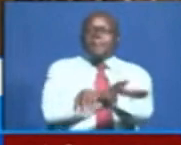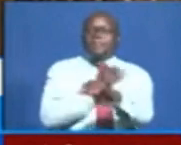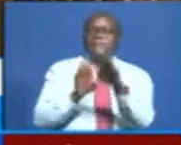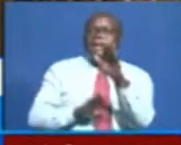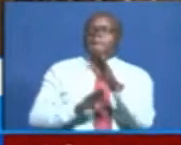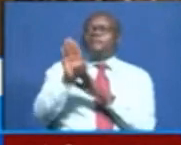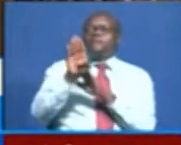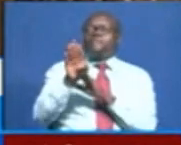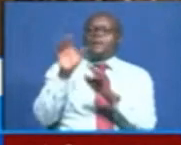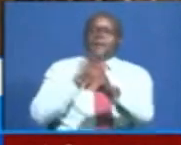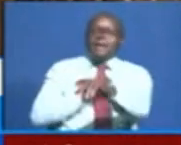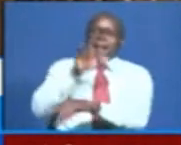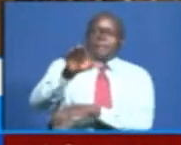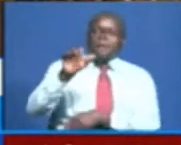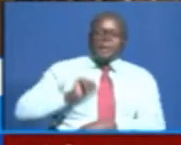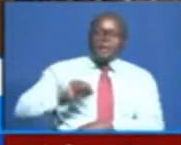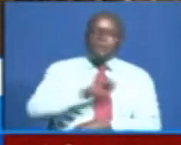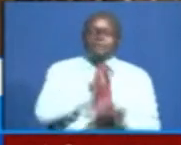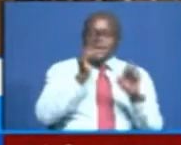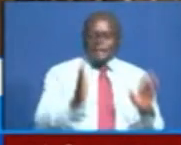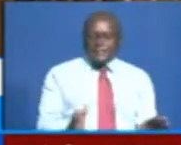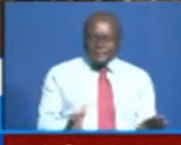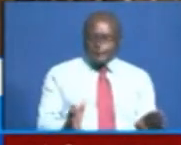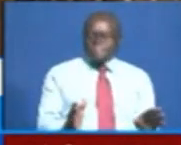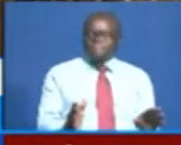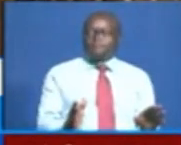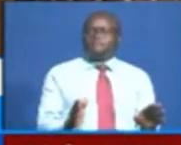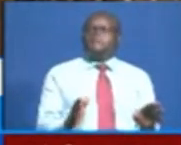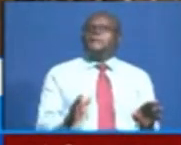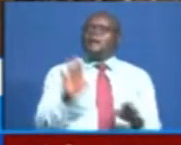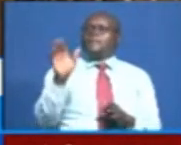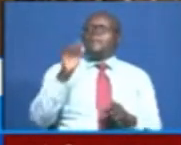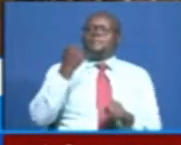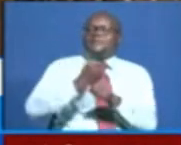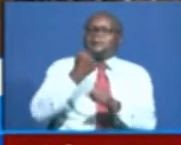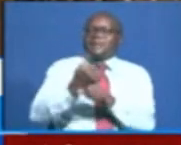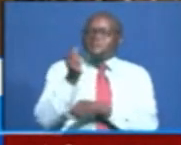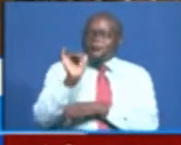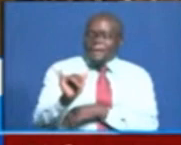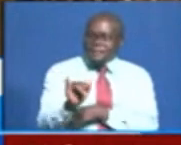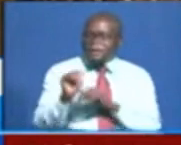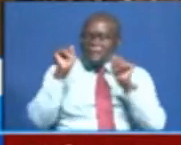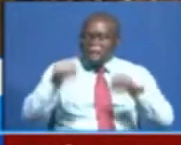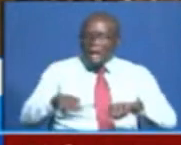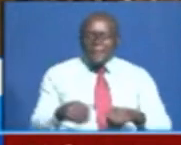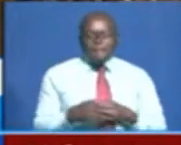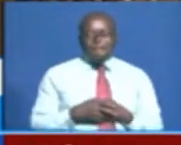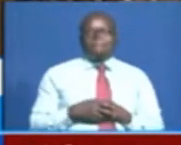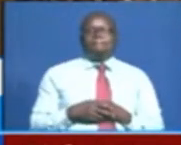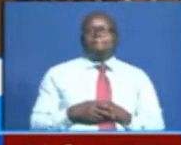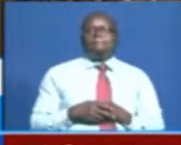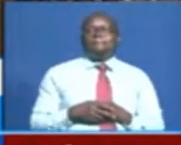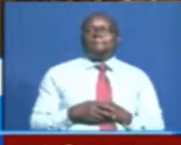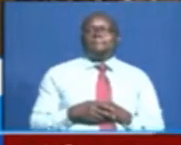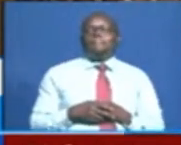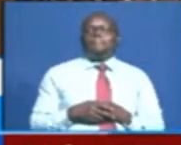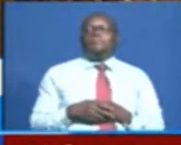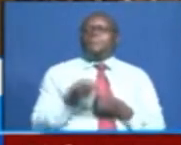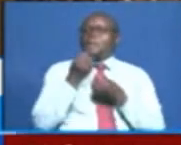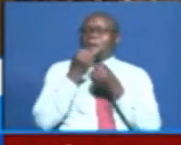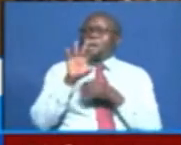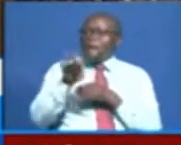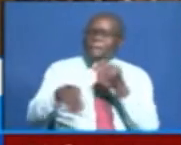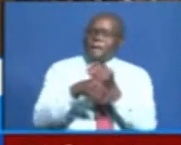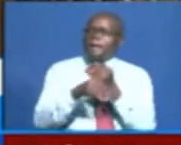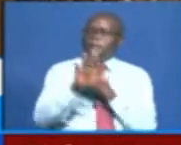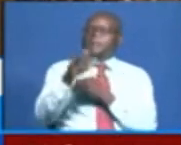and empowerment of senators and their secretariats so that they can constantly update their skills